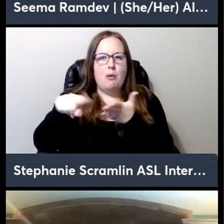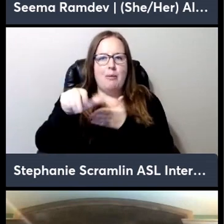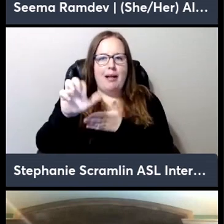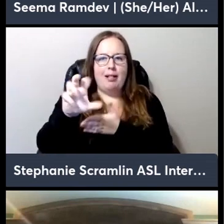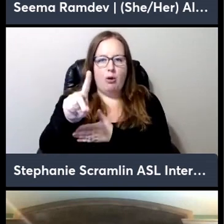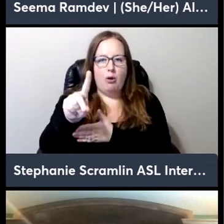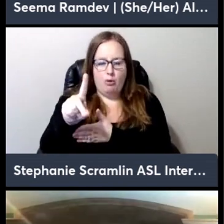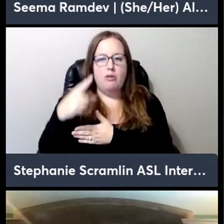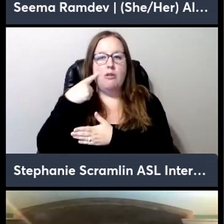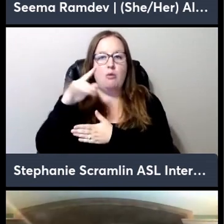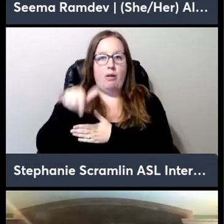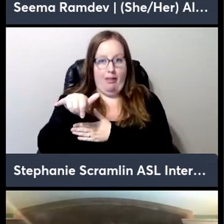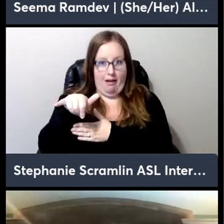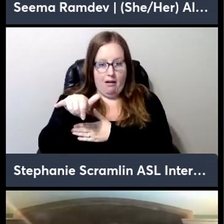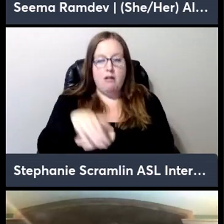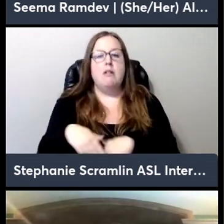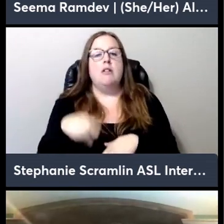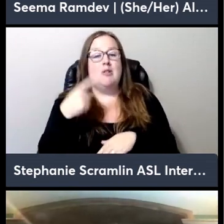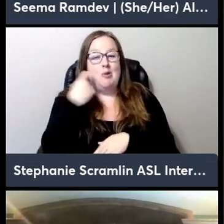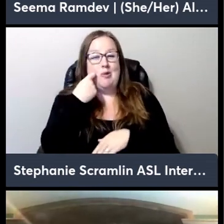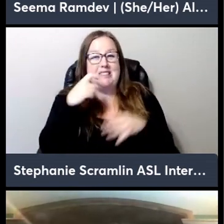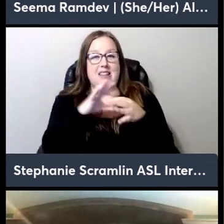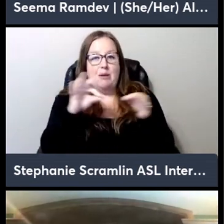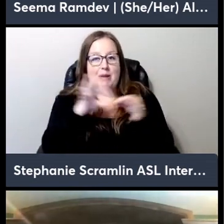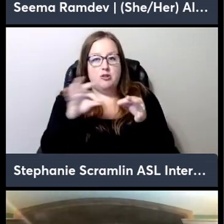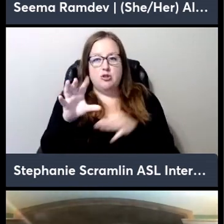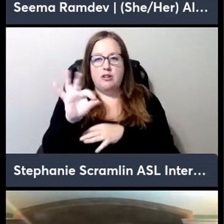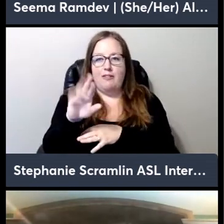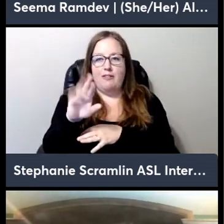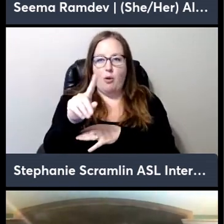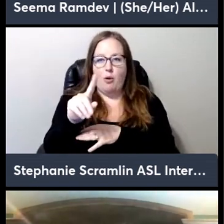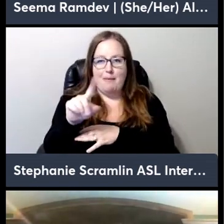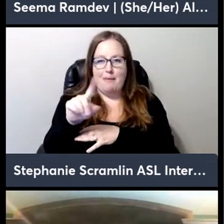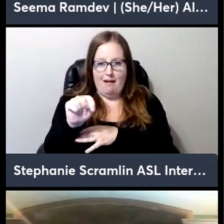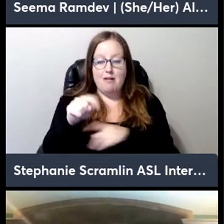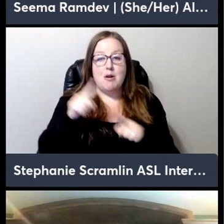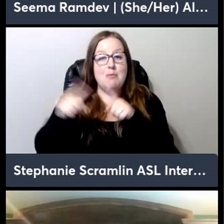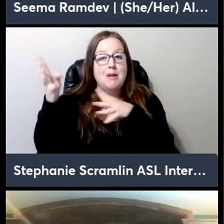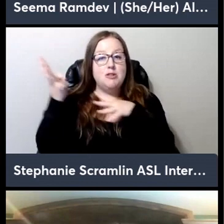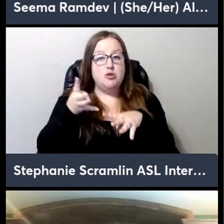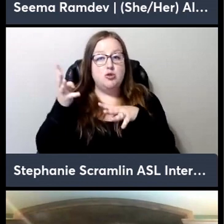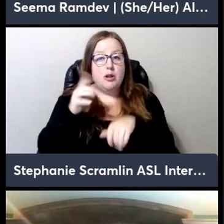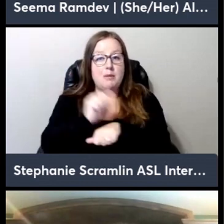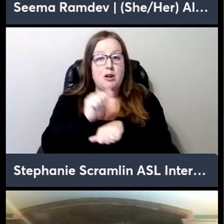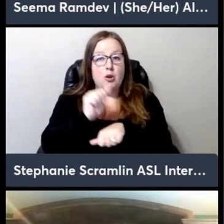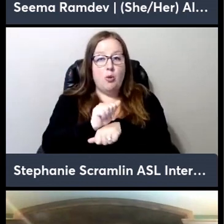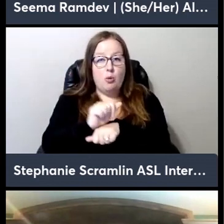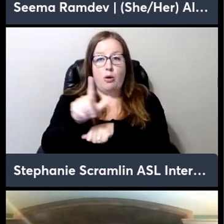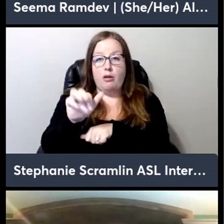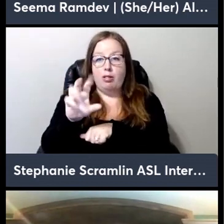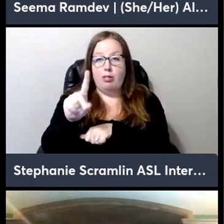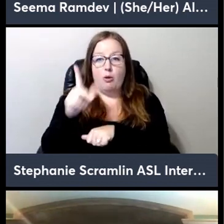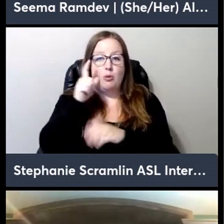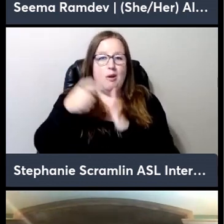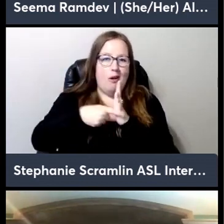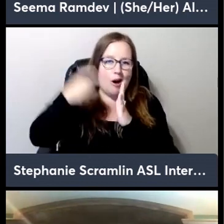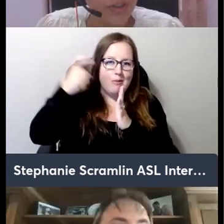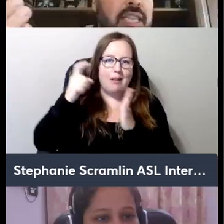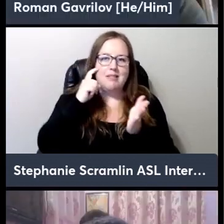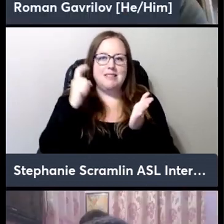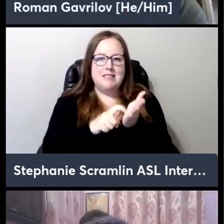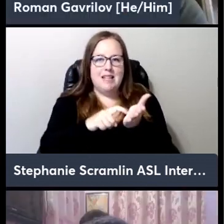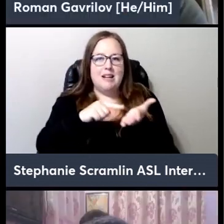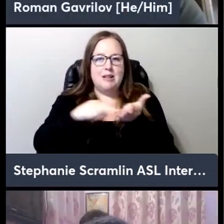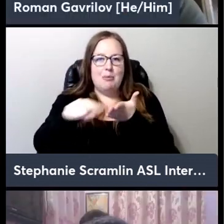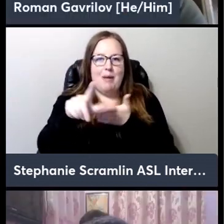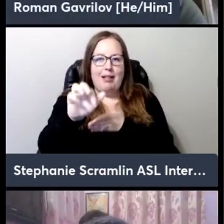source. We've just mentioned the data format, but streaming workload will automatically detect the payload and will construct